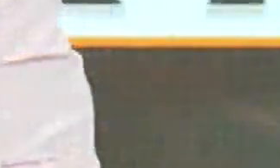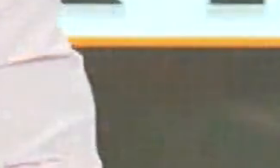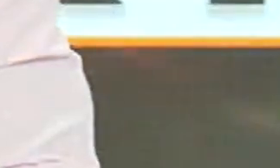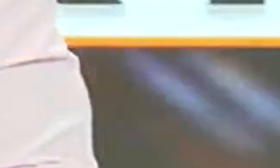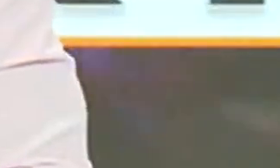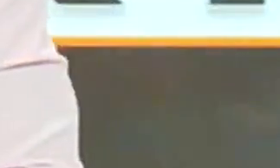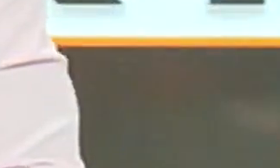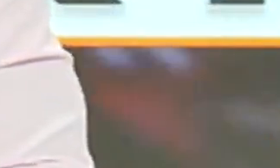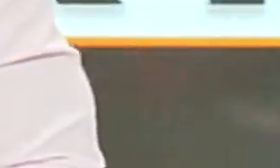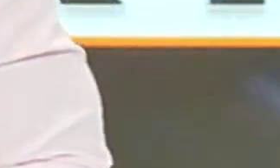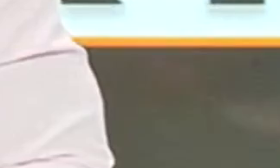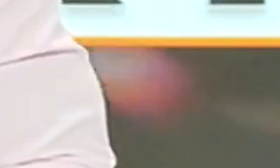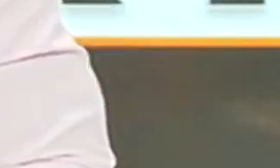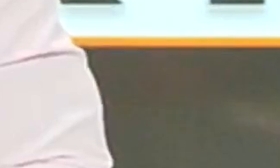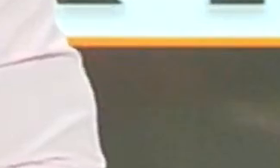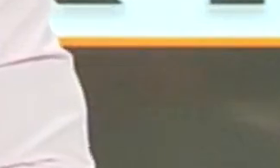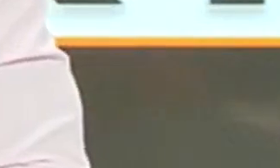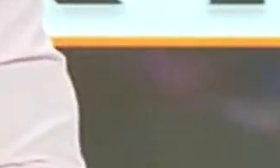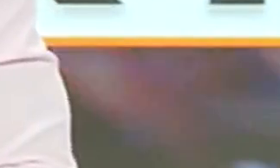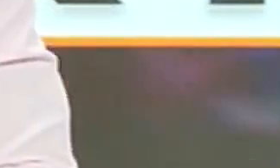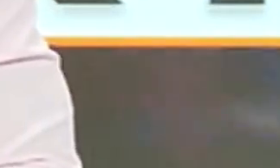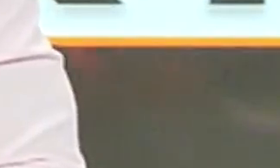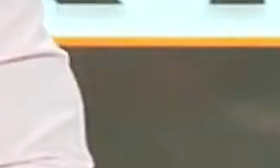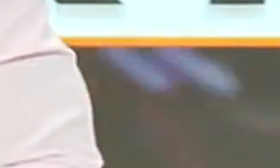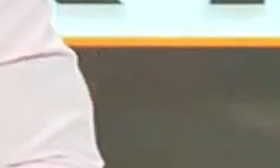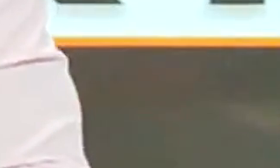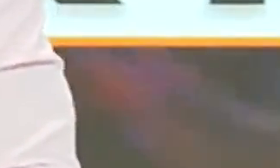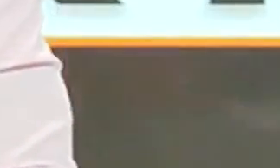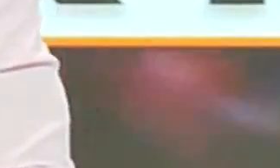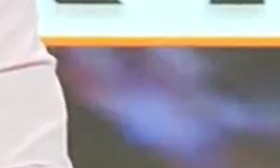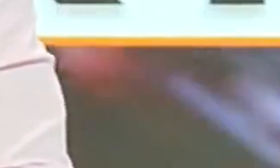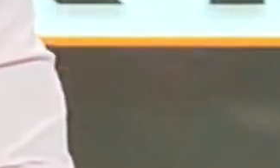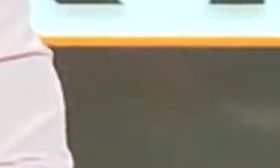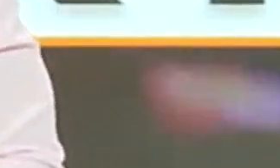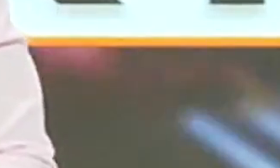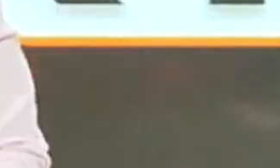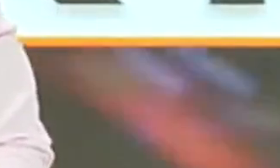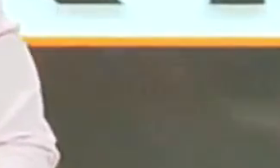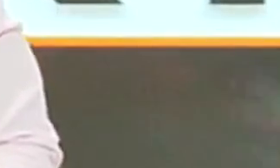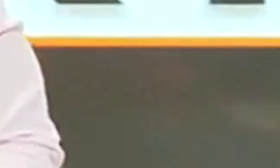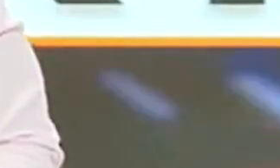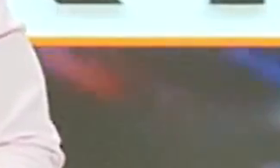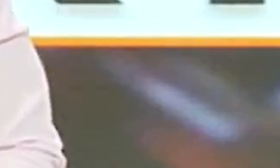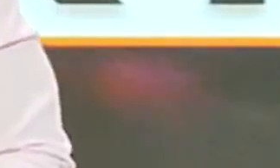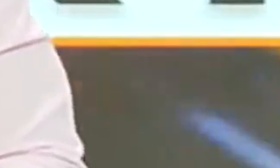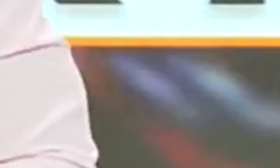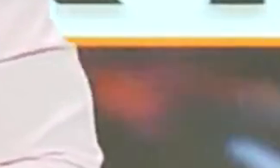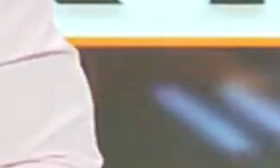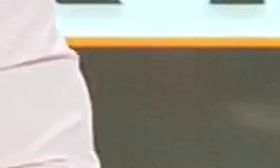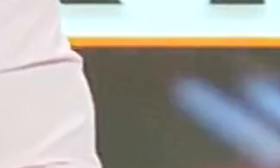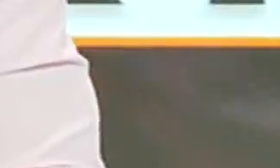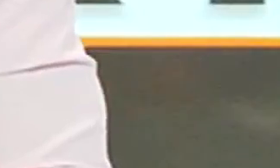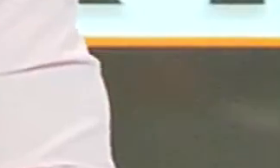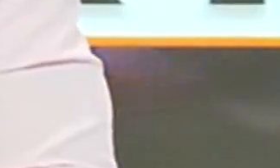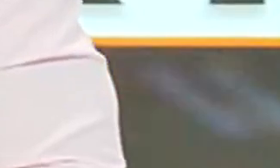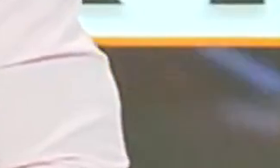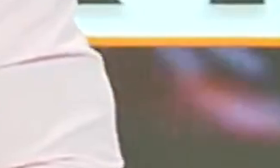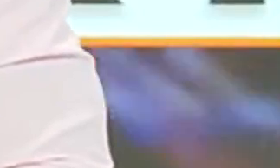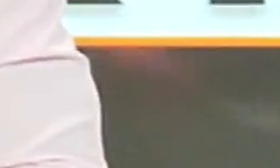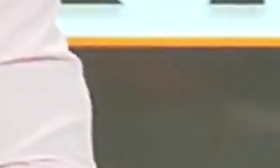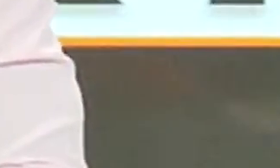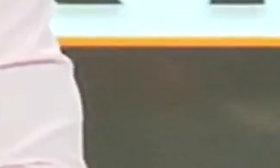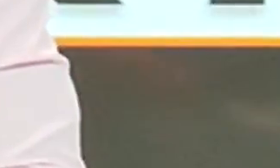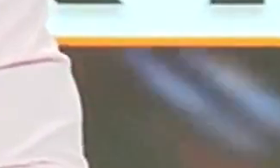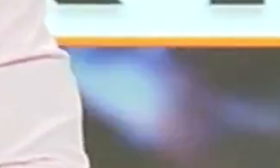All right. Thank you so much for staying with the Monday Report. The conversation begins right now. Send in your views at Trevor Mbidi at Citizen TV Kenya. Use the hashtag